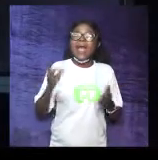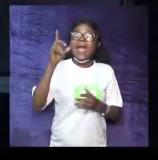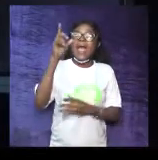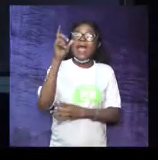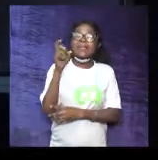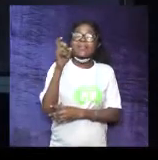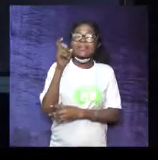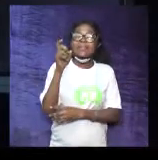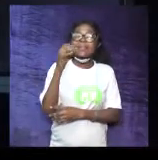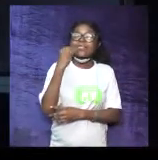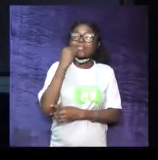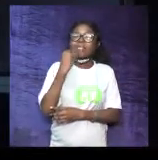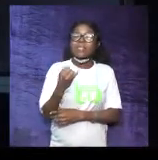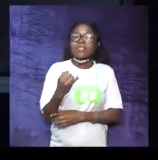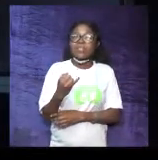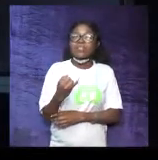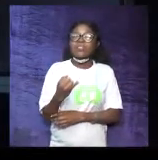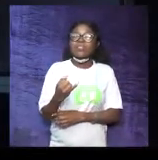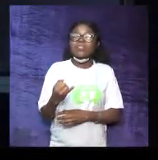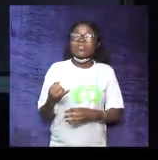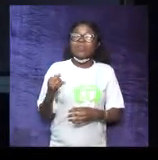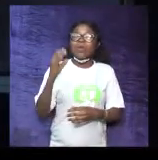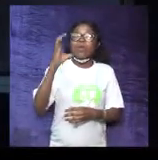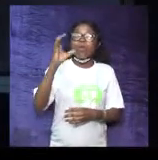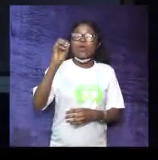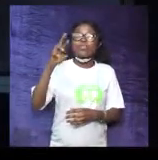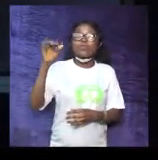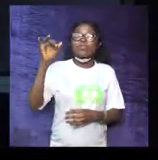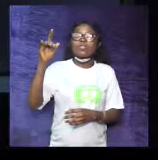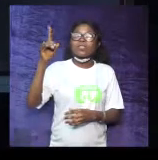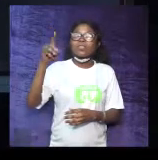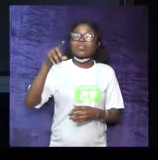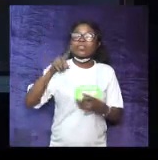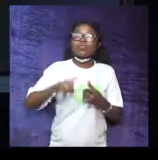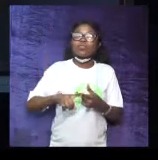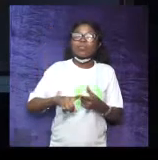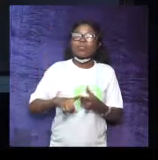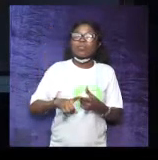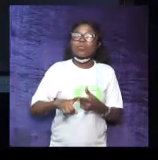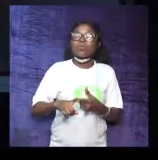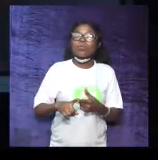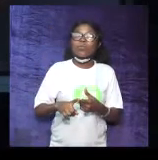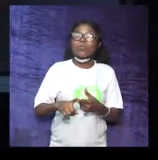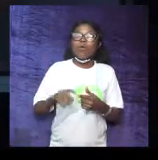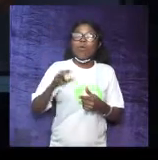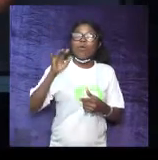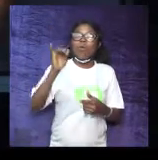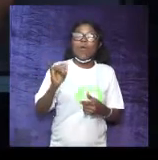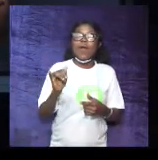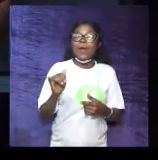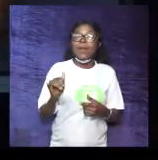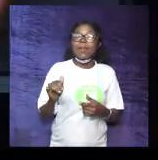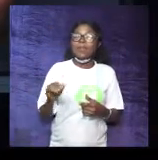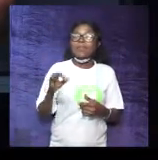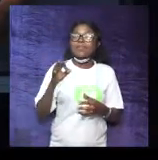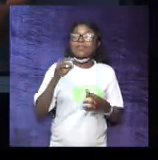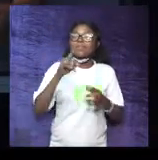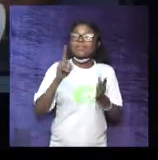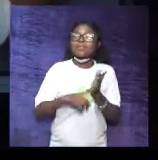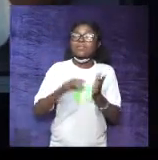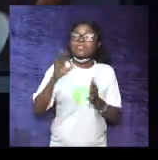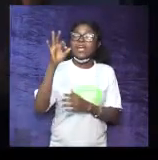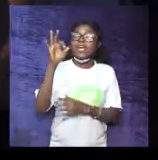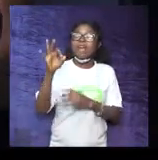X is corresponding to Y. Where is Y? This is X and this is Y. So this is the F you have to look